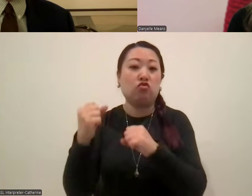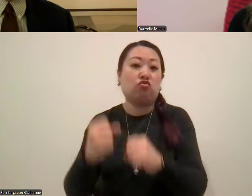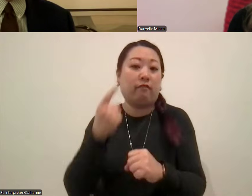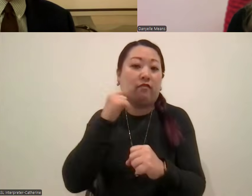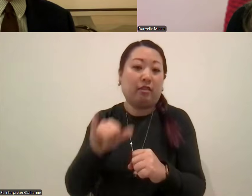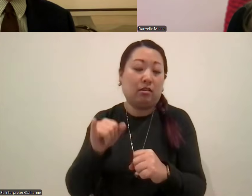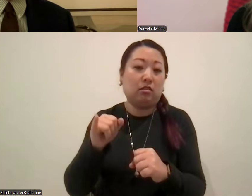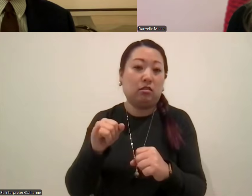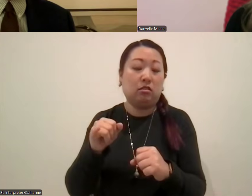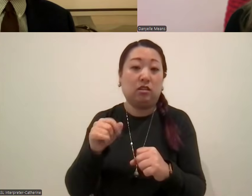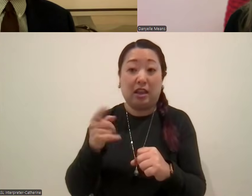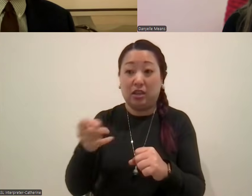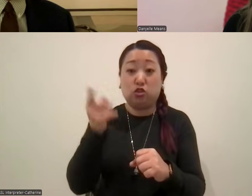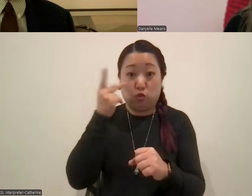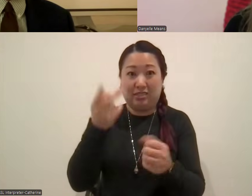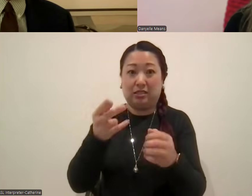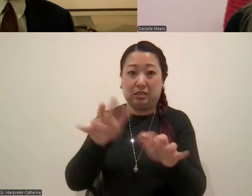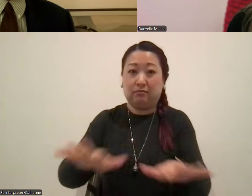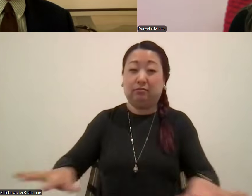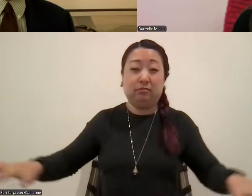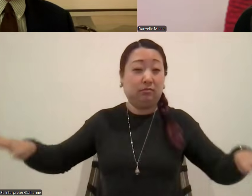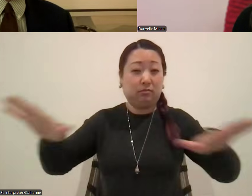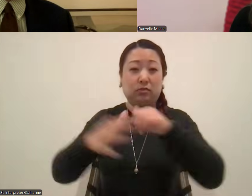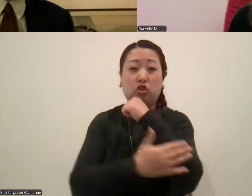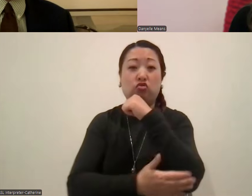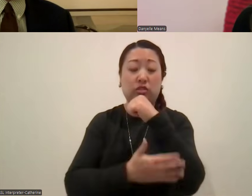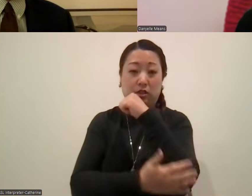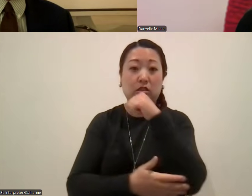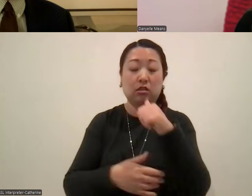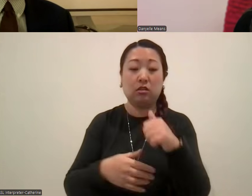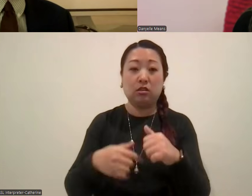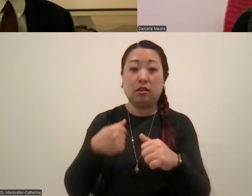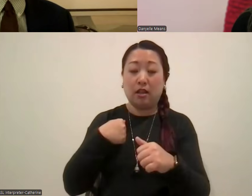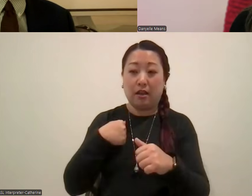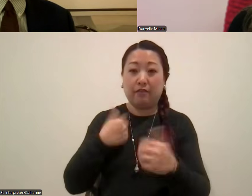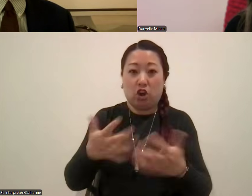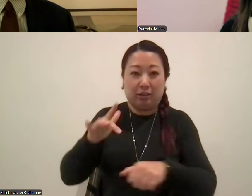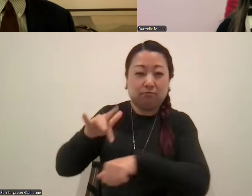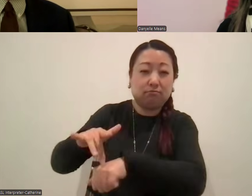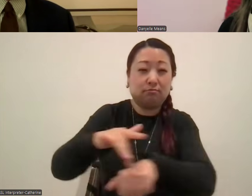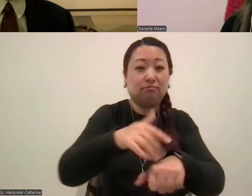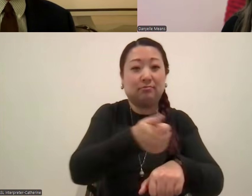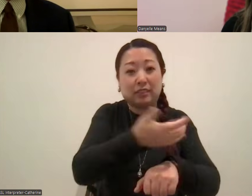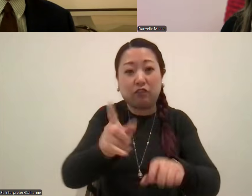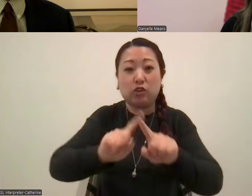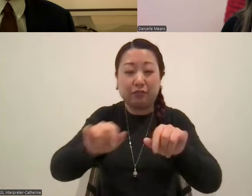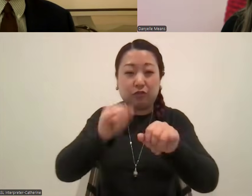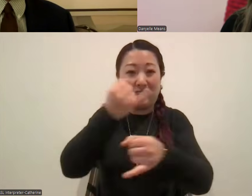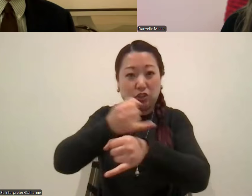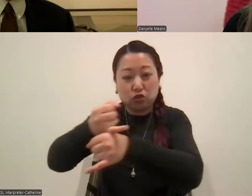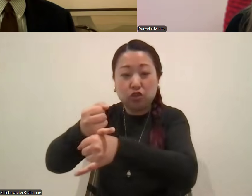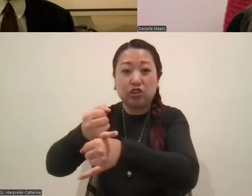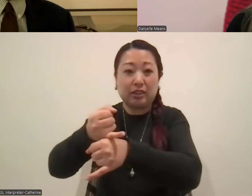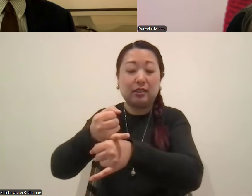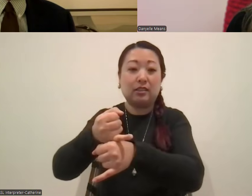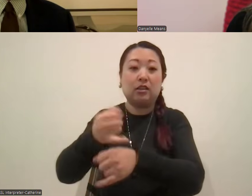it across the country. I've been to several different institutions giving talks like this